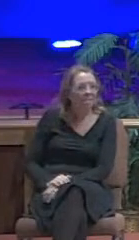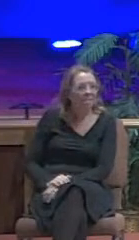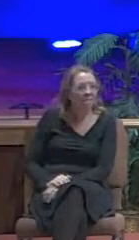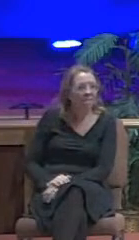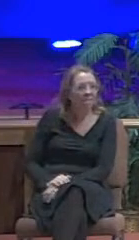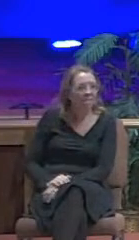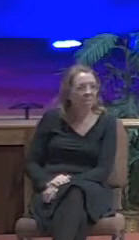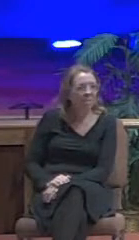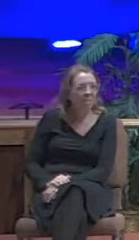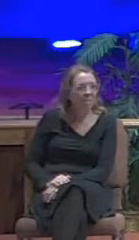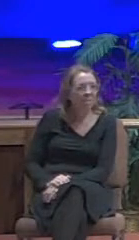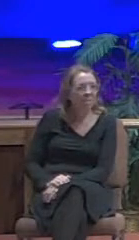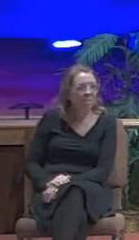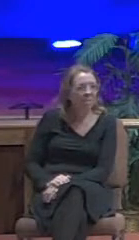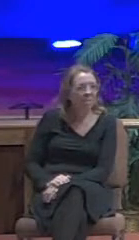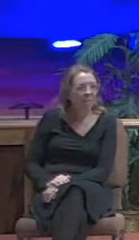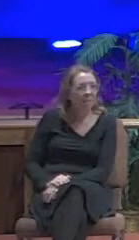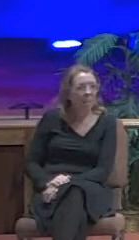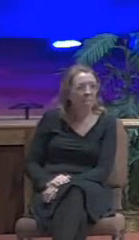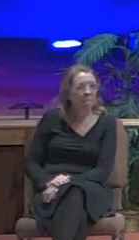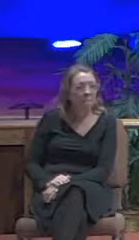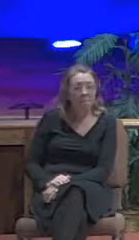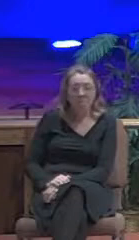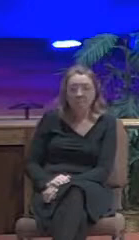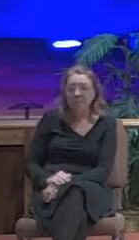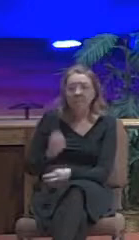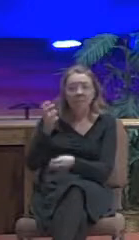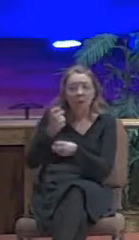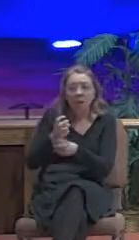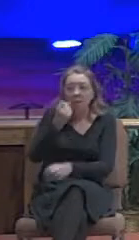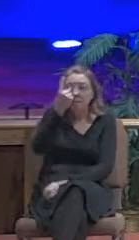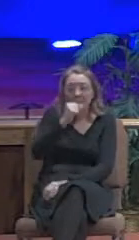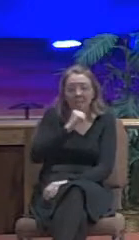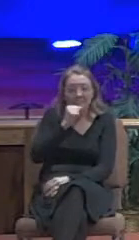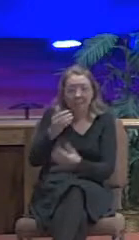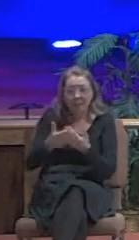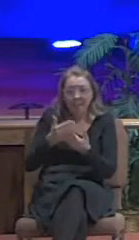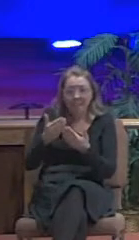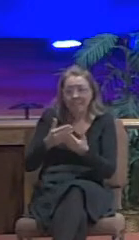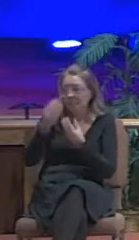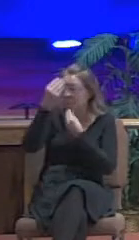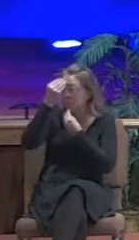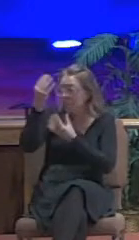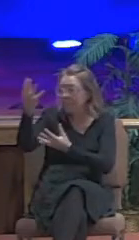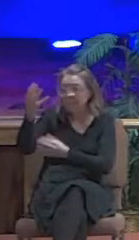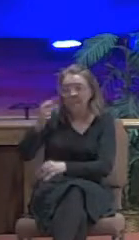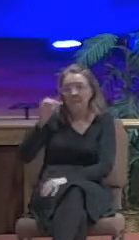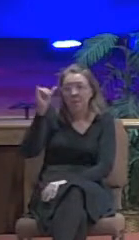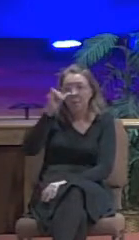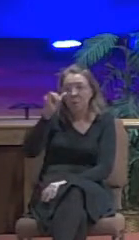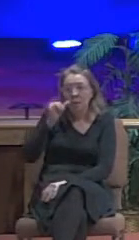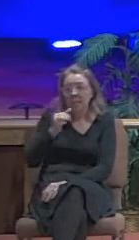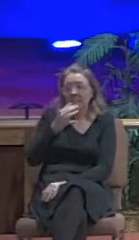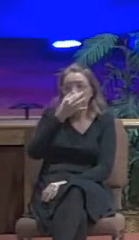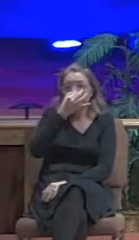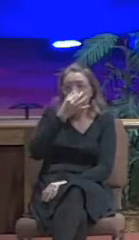It's hard. Not easy. Obedience stinks sometimes. I'm just telling you.